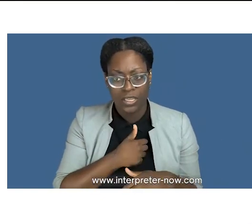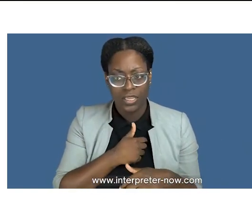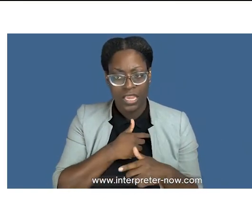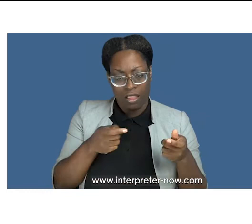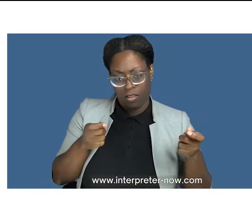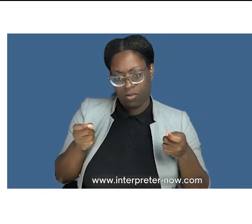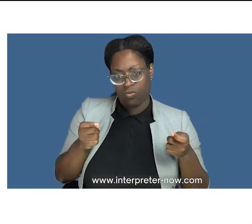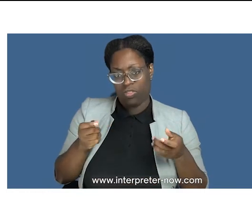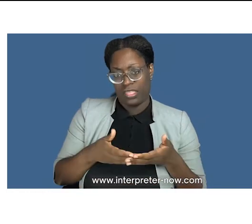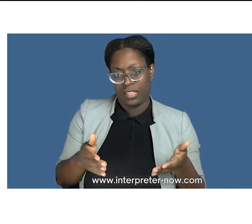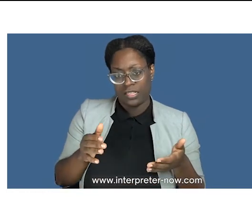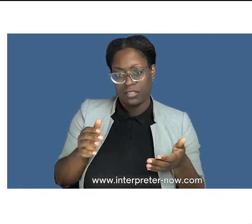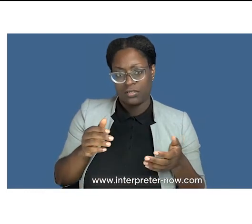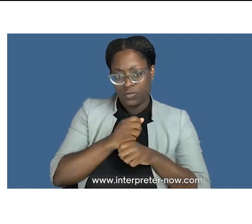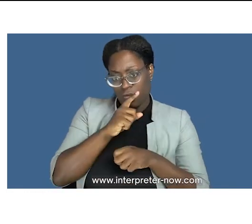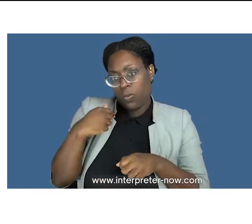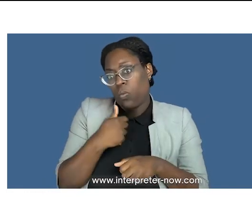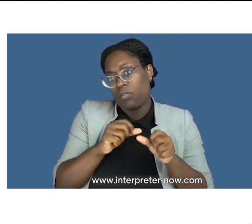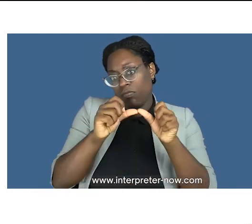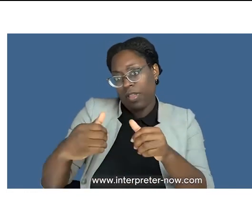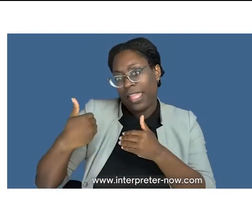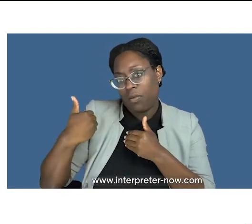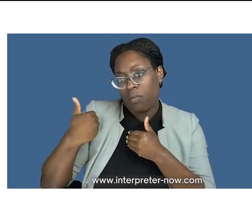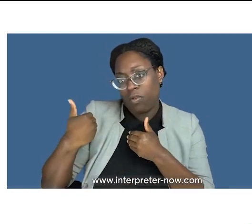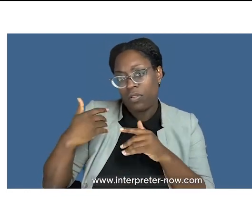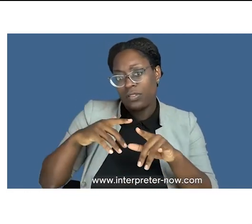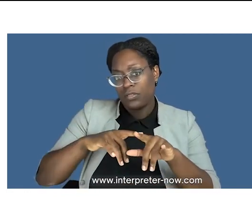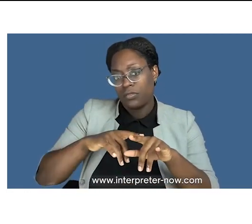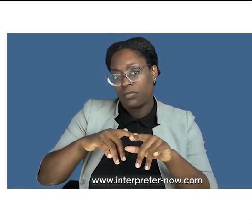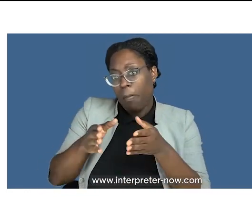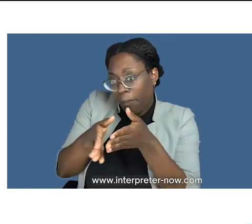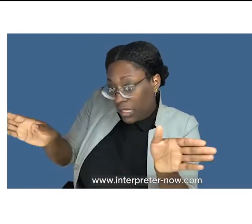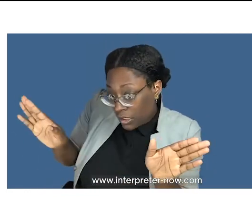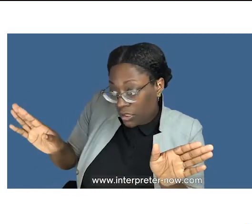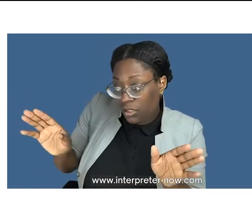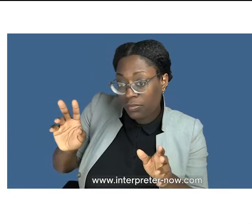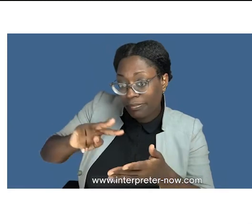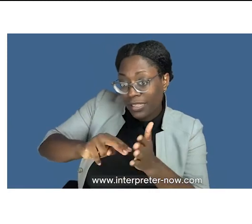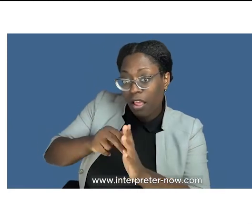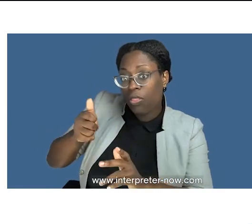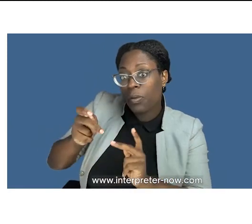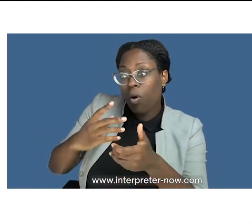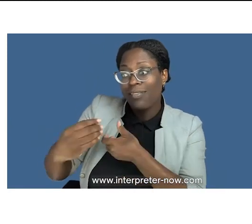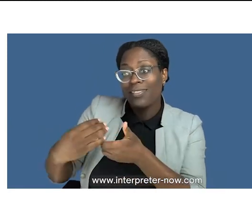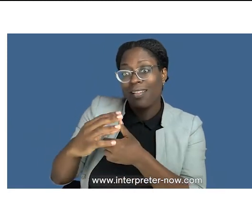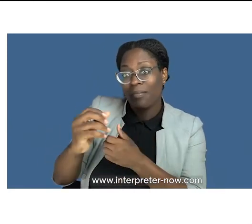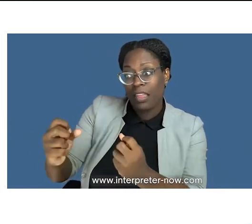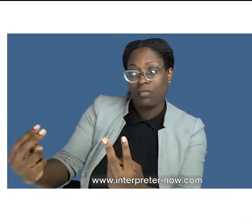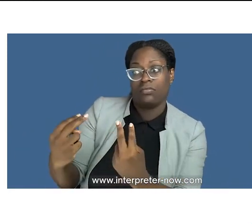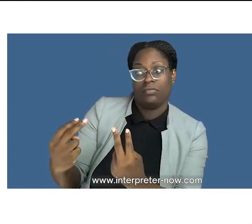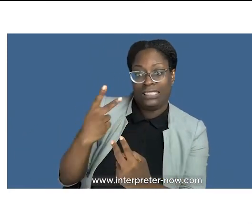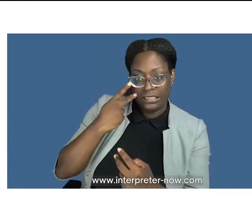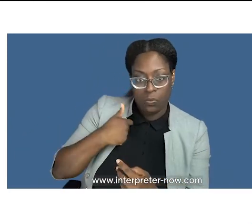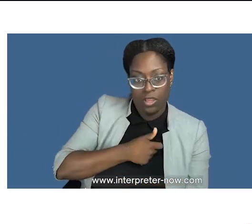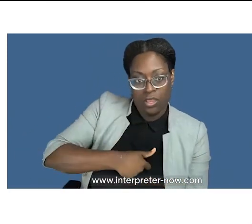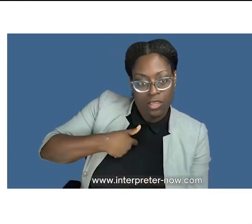either publicly with our team or even publicly to the world, and hold ourselves accountable to getting over the gap? Anything that you've